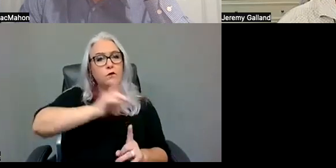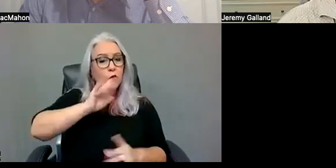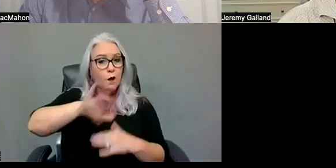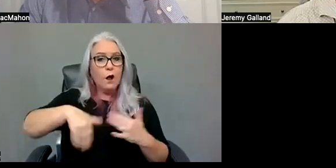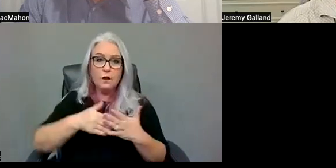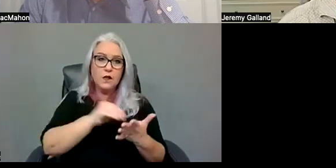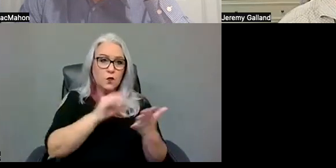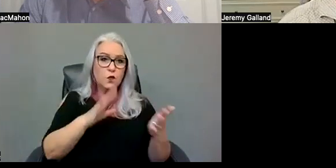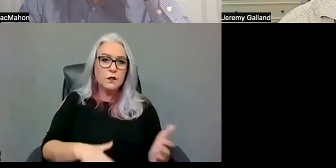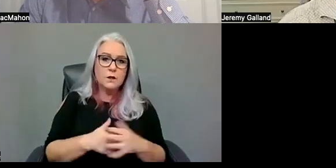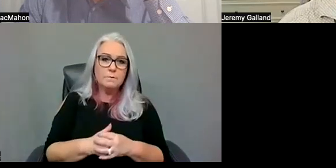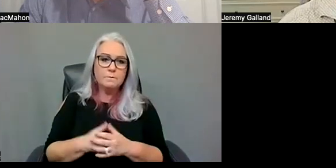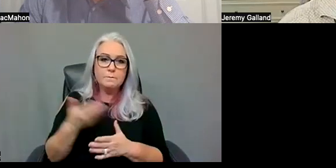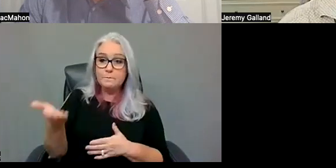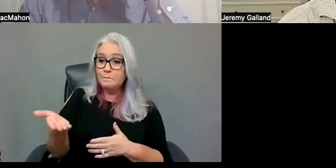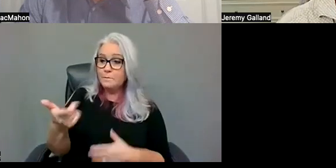thank you. Theresa?